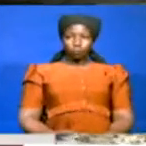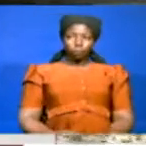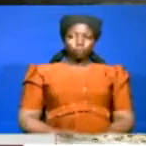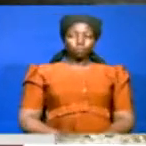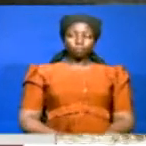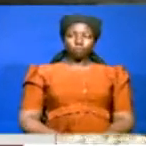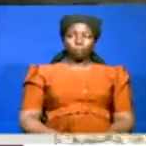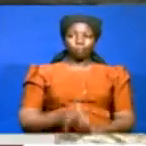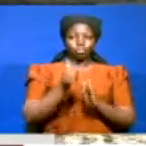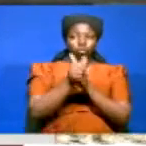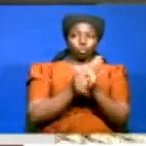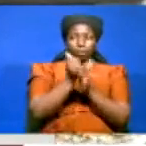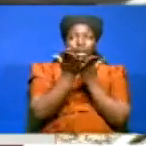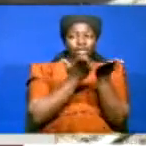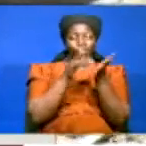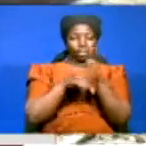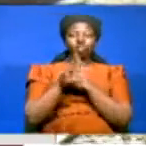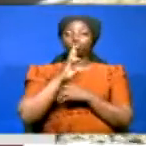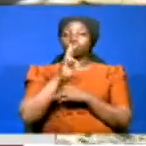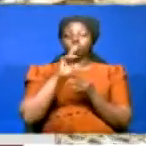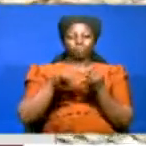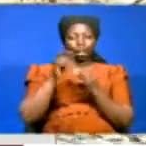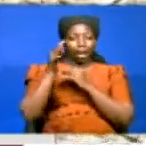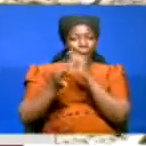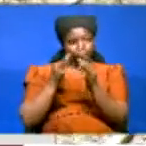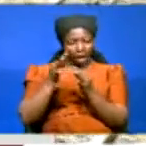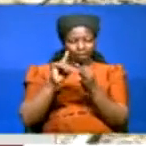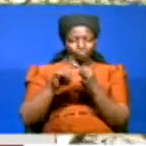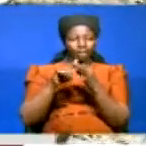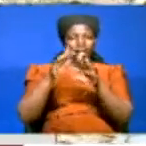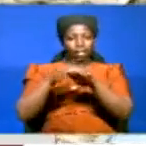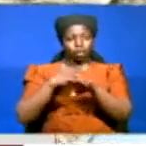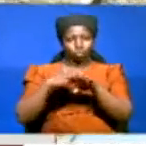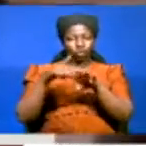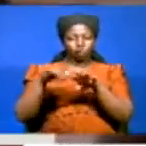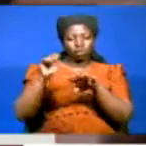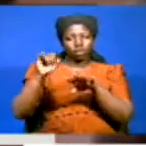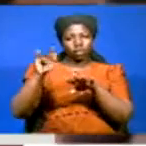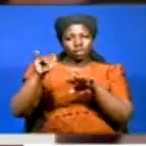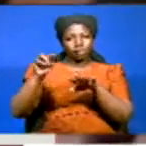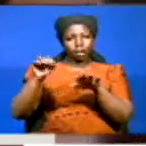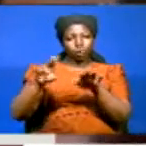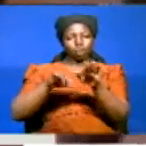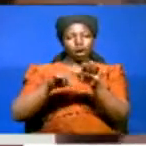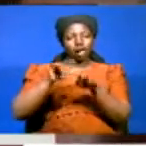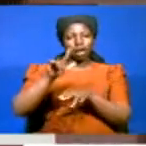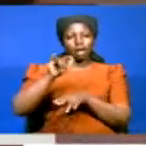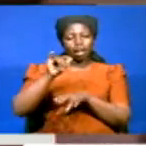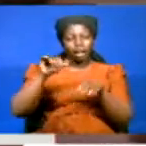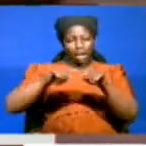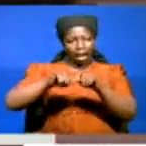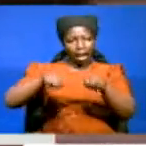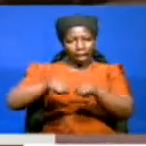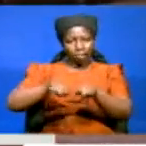Commuter rail services within Ruiru, Embakasi Village, Kikuyu, Syokimau, Limuru and Lukenya in Kitengela